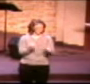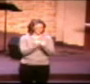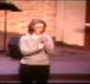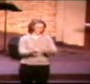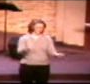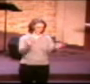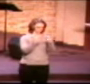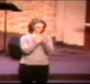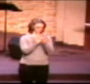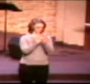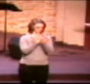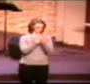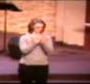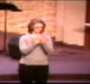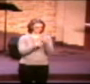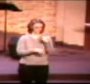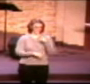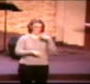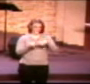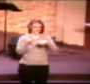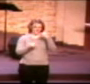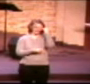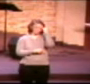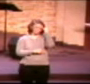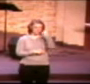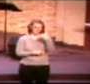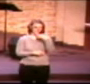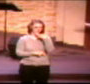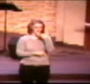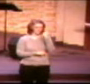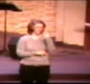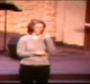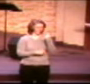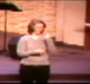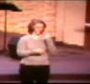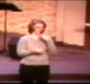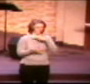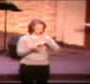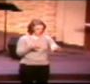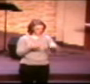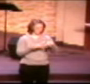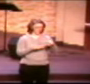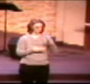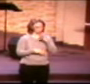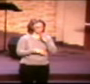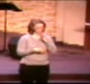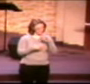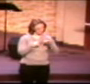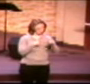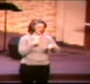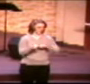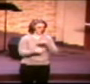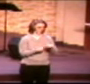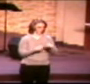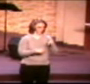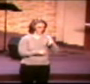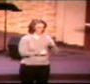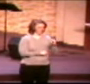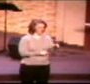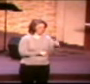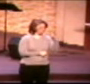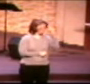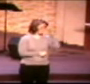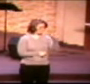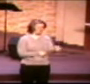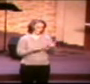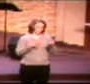most. And I can't imagine a more appropriate scripture to speak over one another. Paul knew that the only